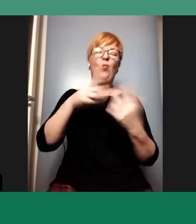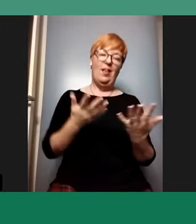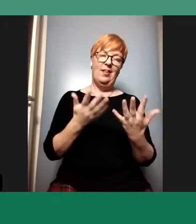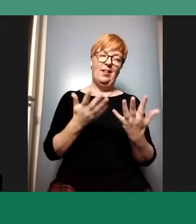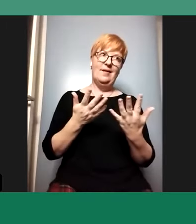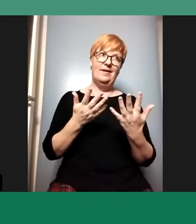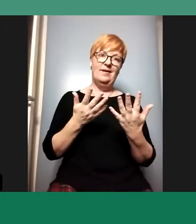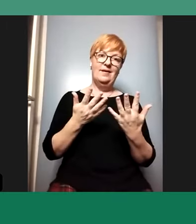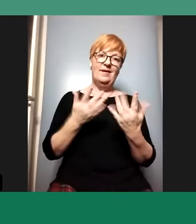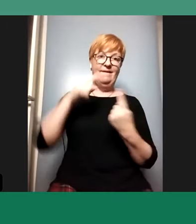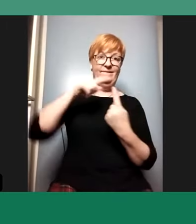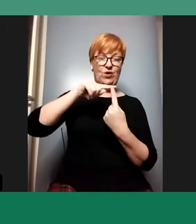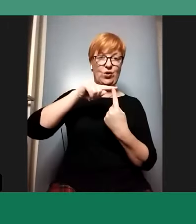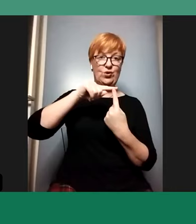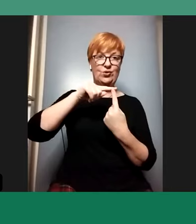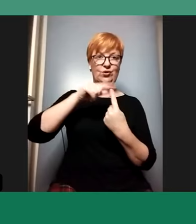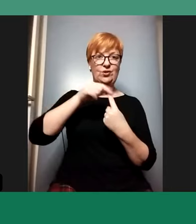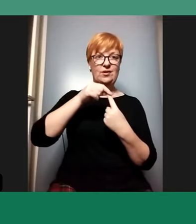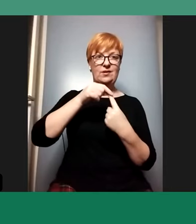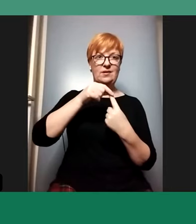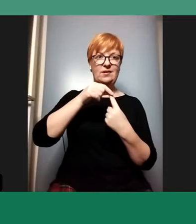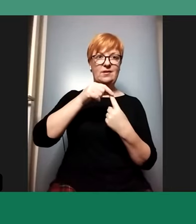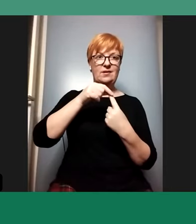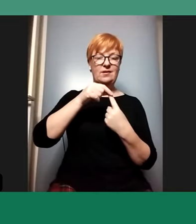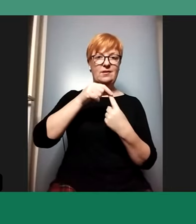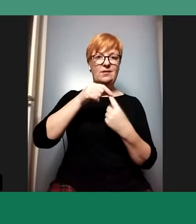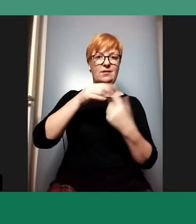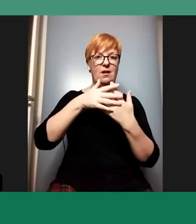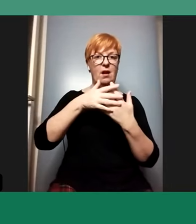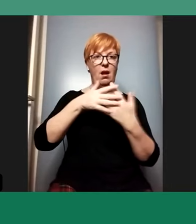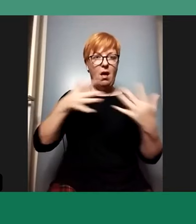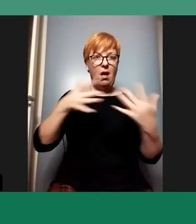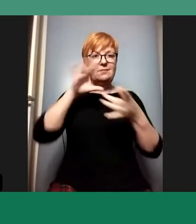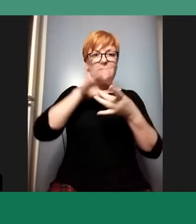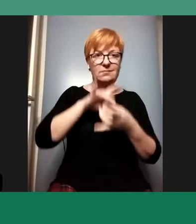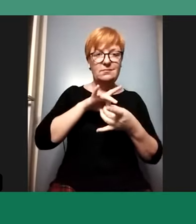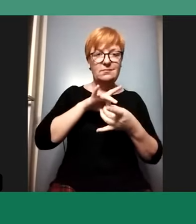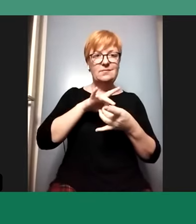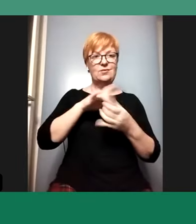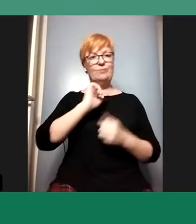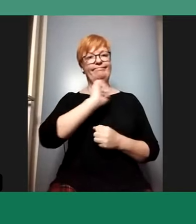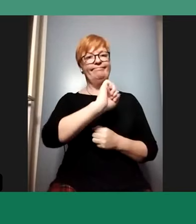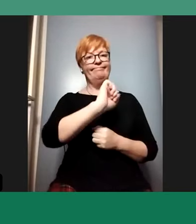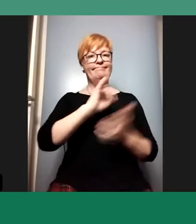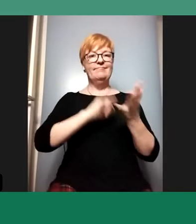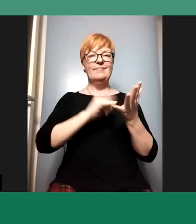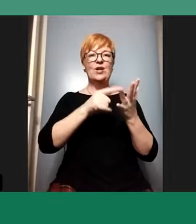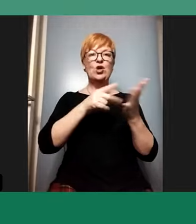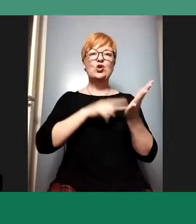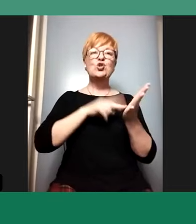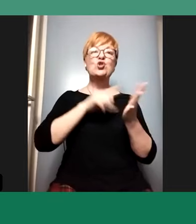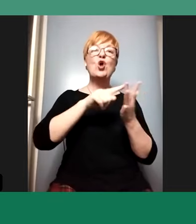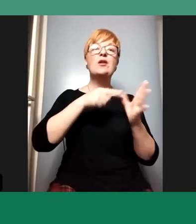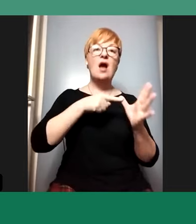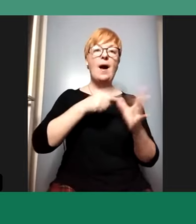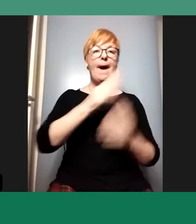the first one definitely has a lot to do with that sort of military room that we were speaking about. I'm just